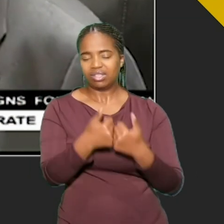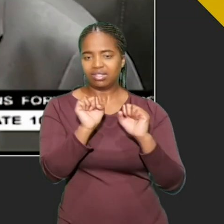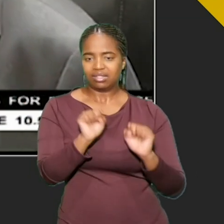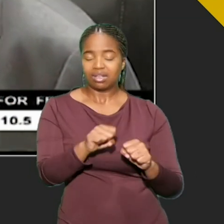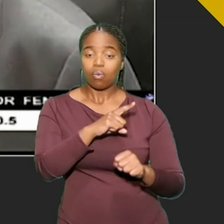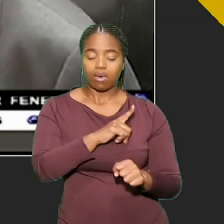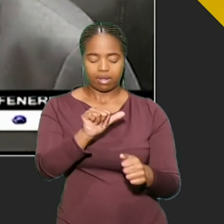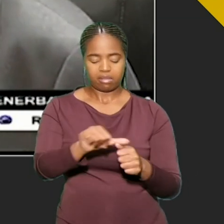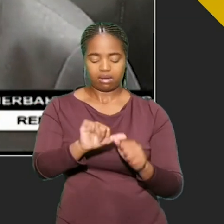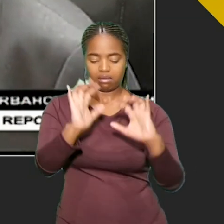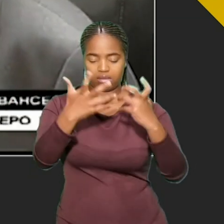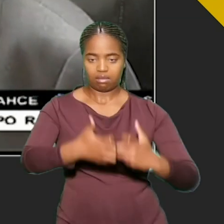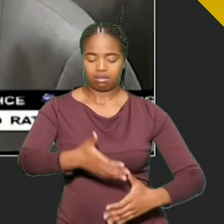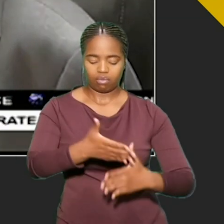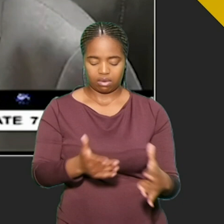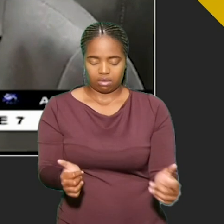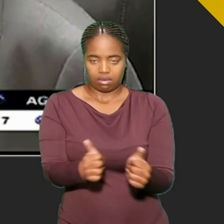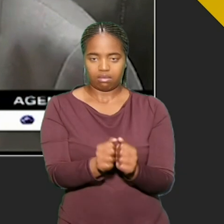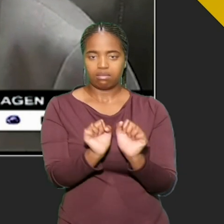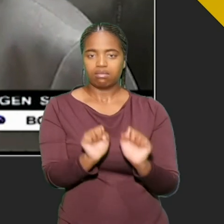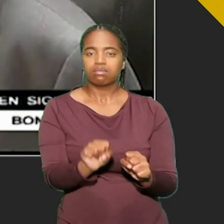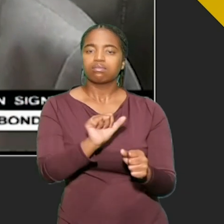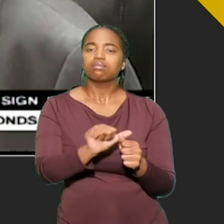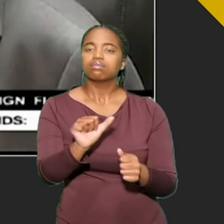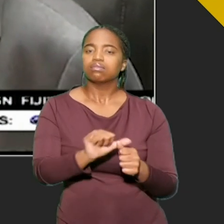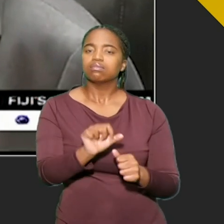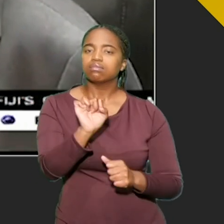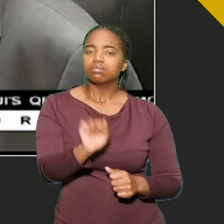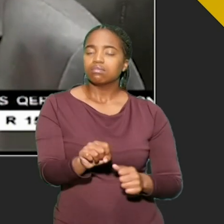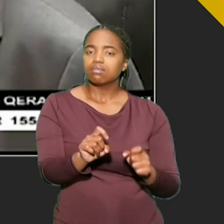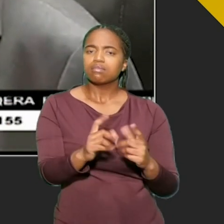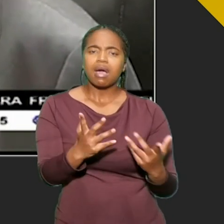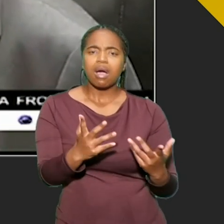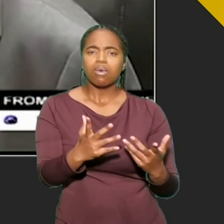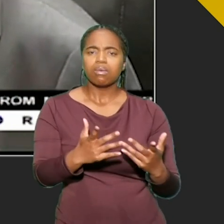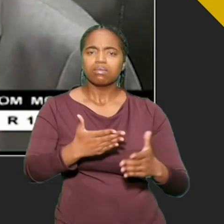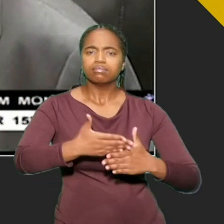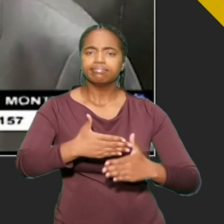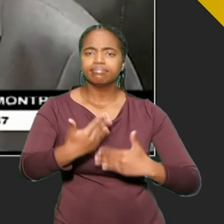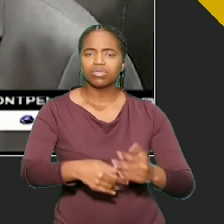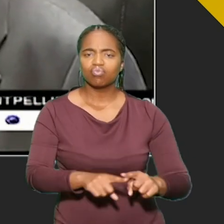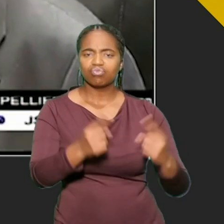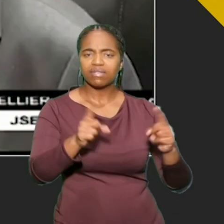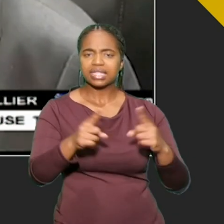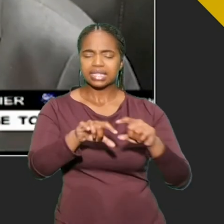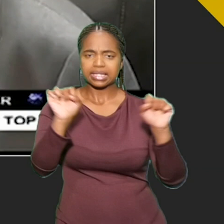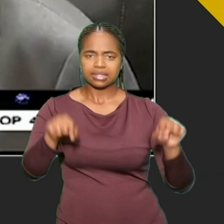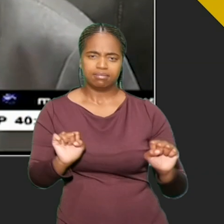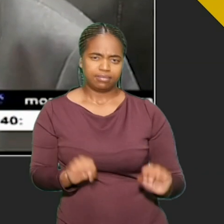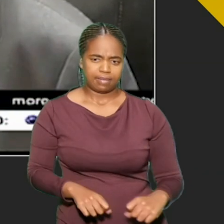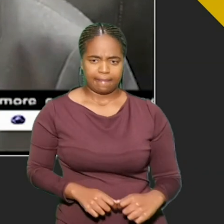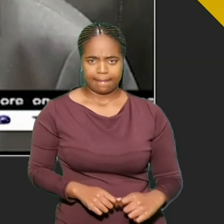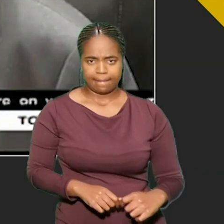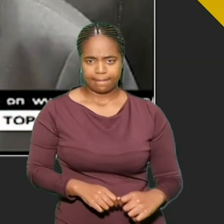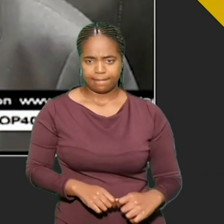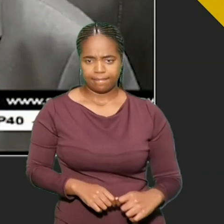coordination and a better harmonization of our different systems in order for implementation to